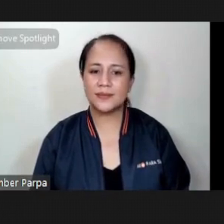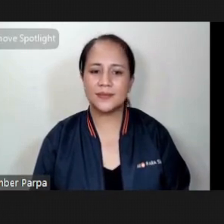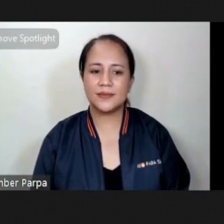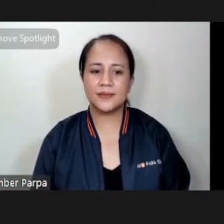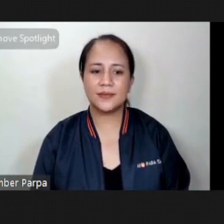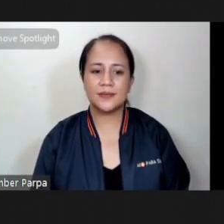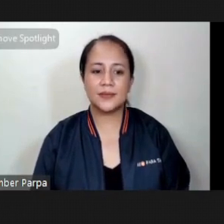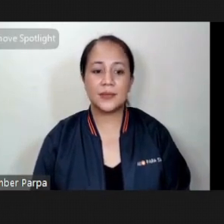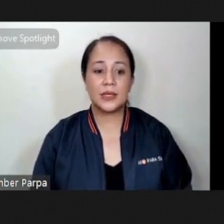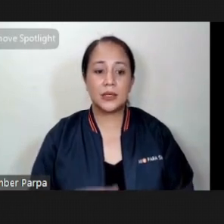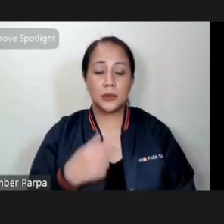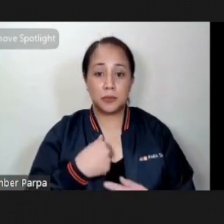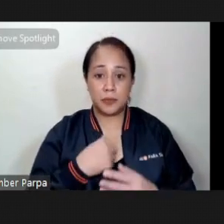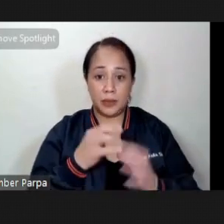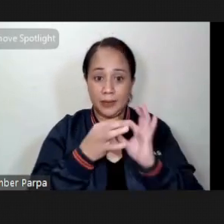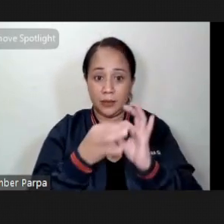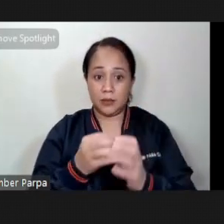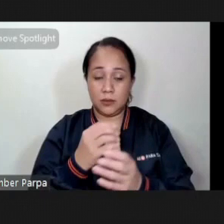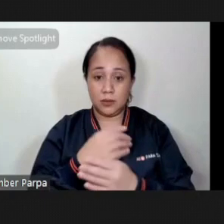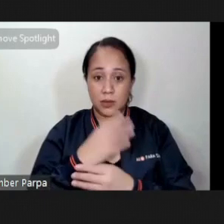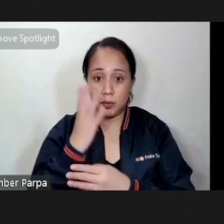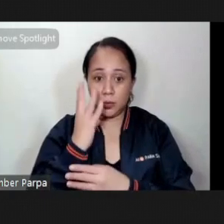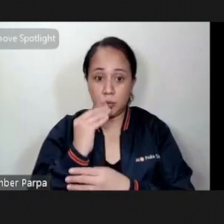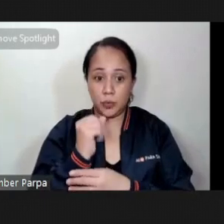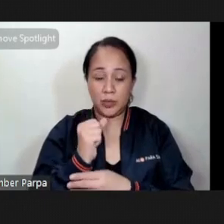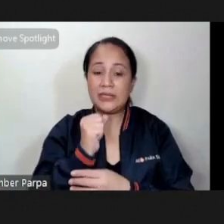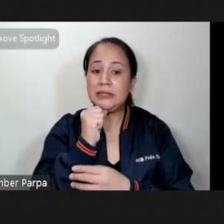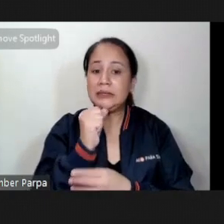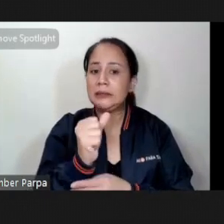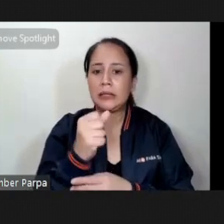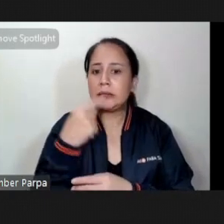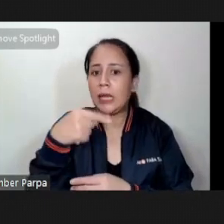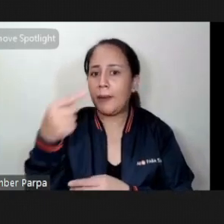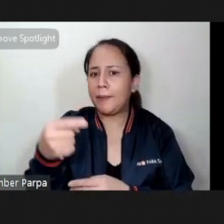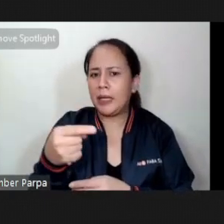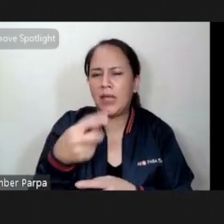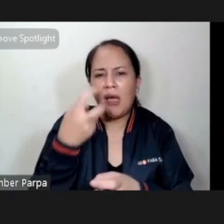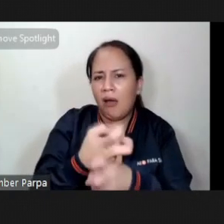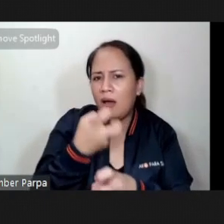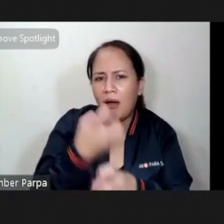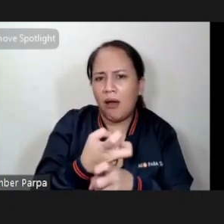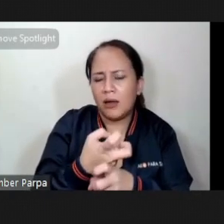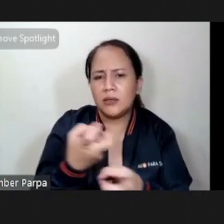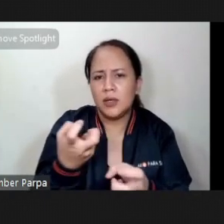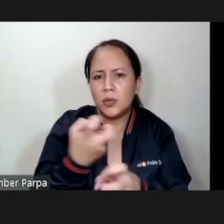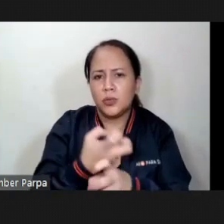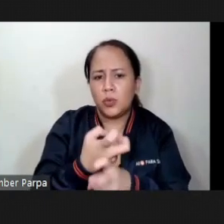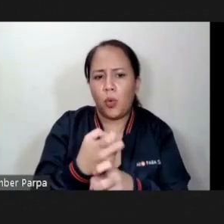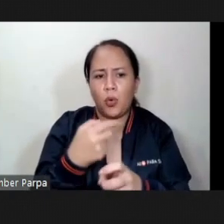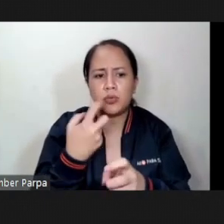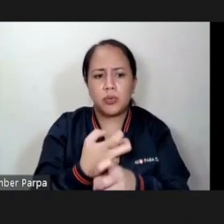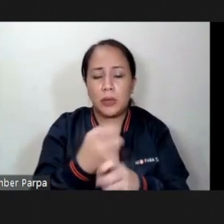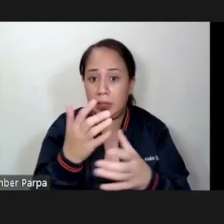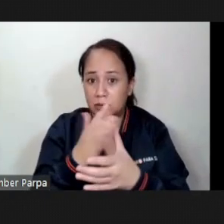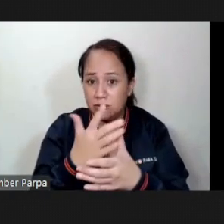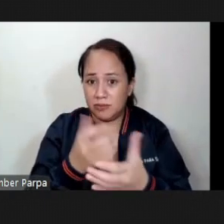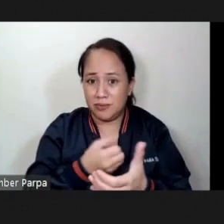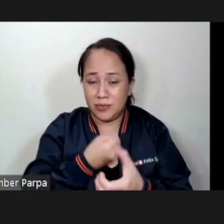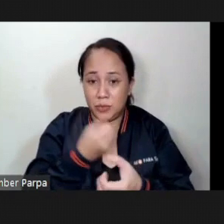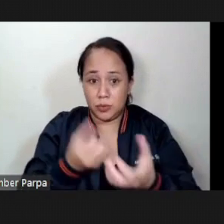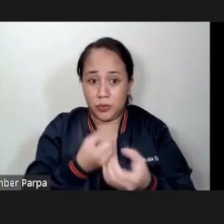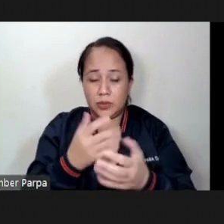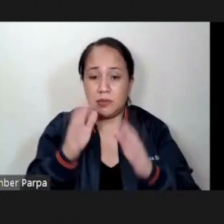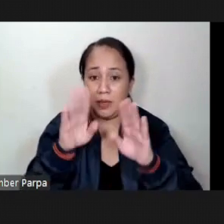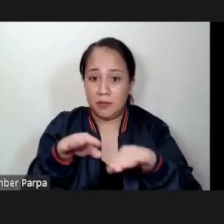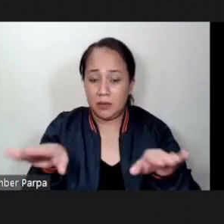Based ako experience, dili man ingon nga lisod siya mo share sa mga bata sa